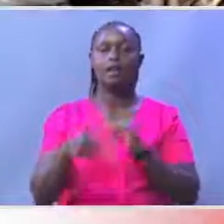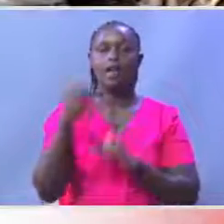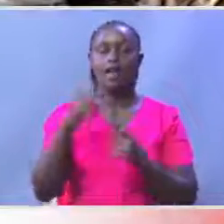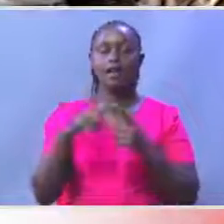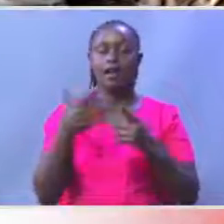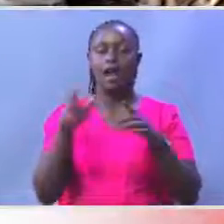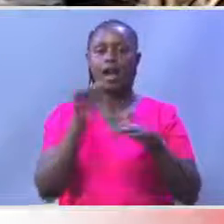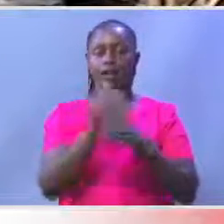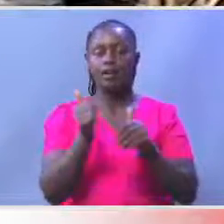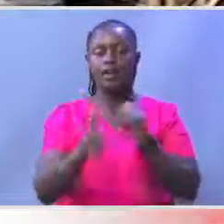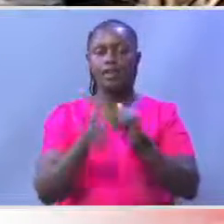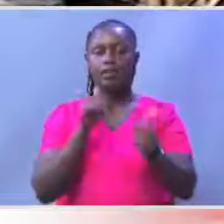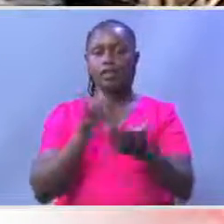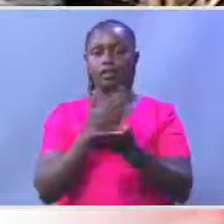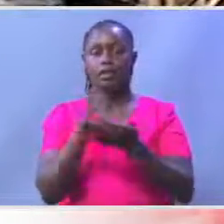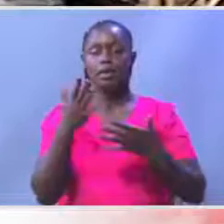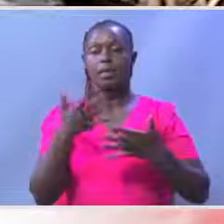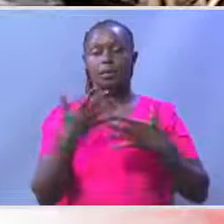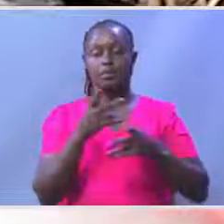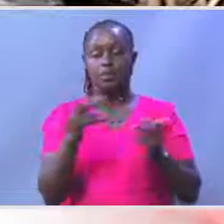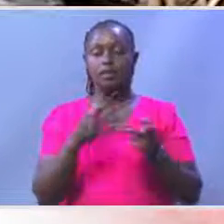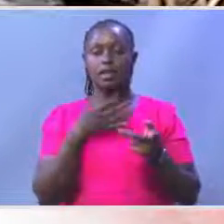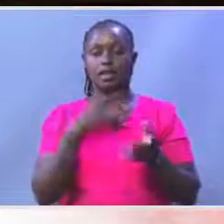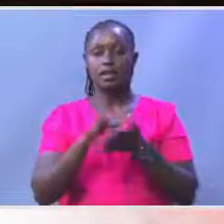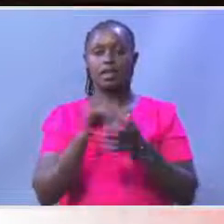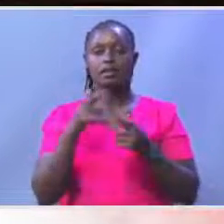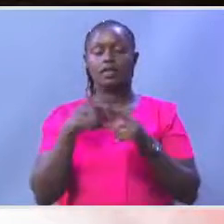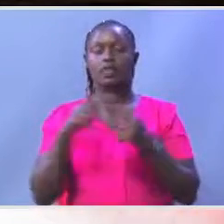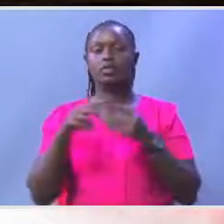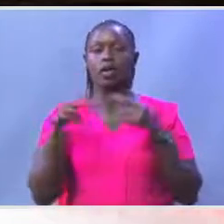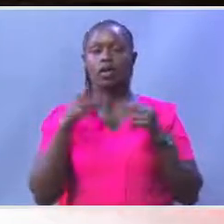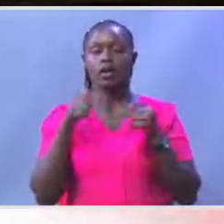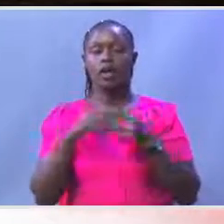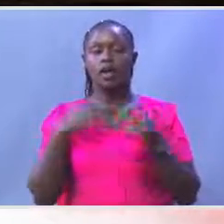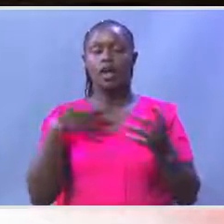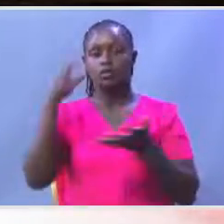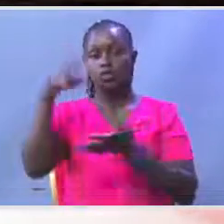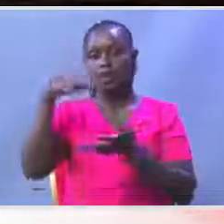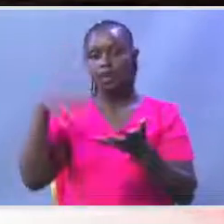crowded places such as hotels and supermarkets. Andrin Kilemi, TV